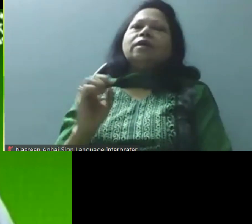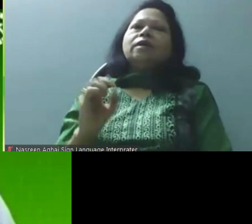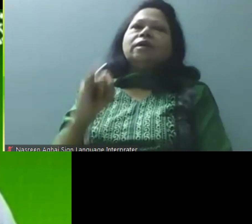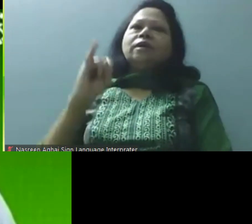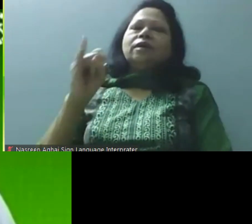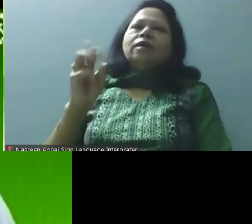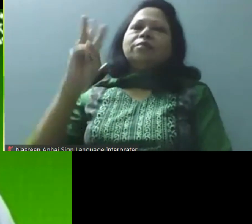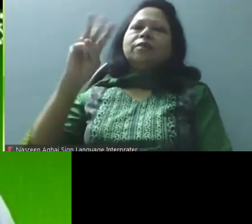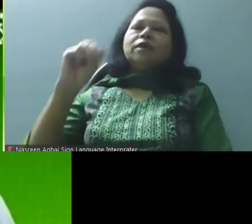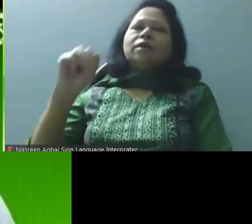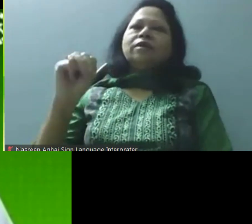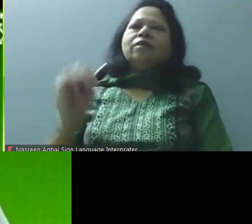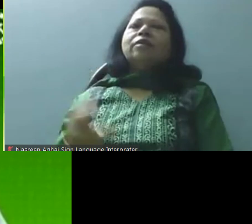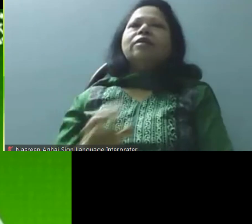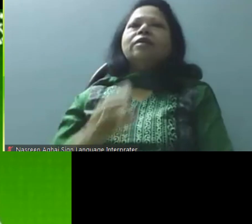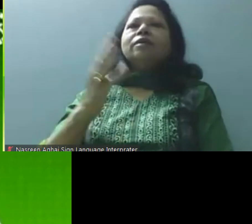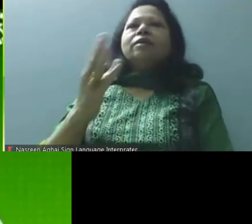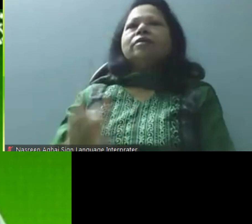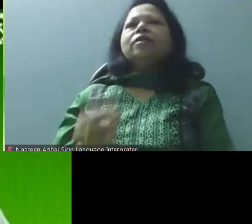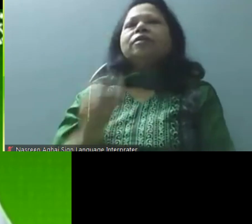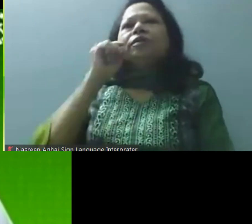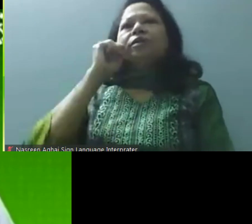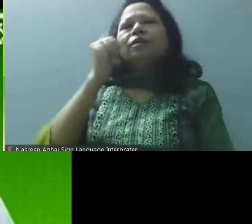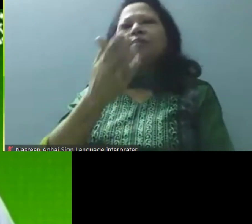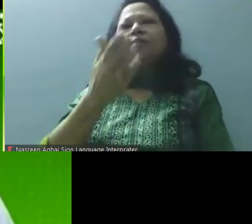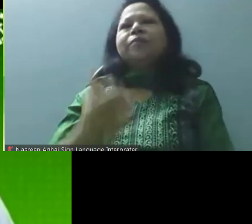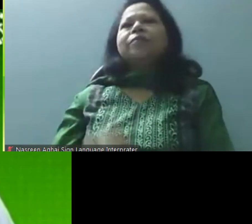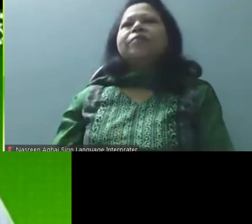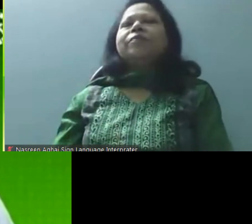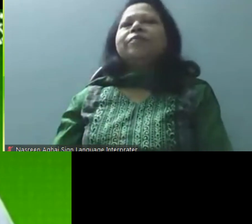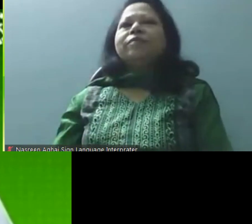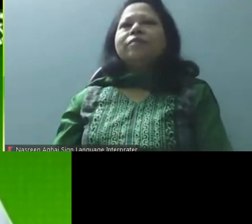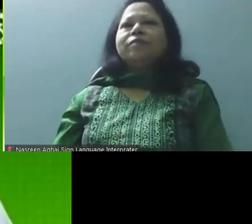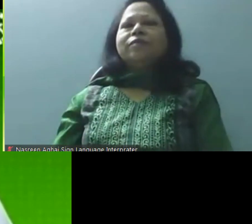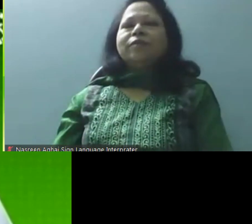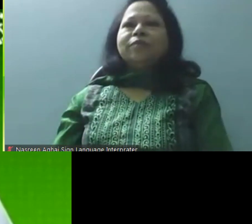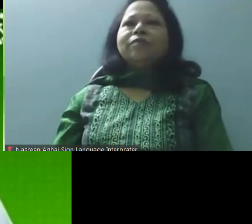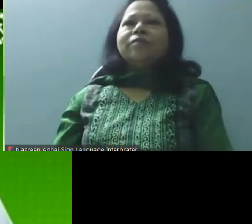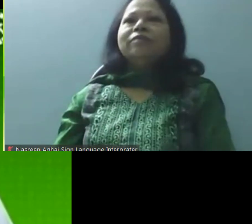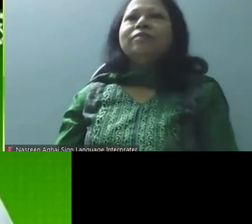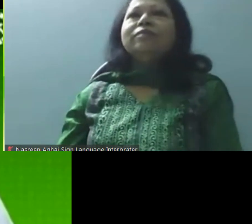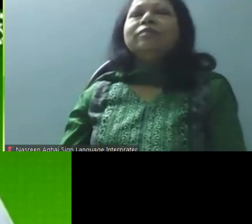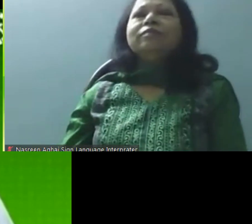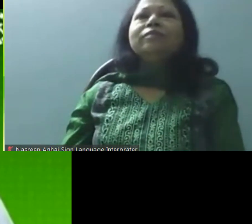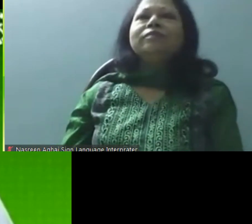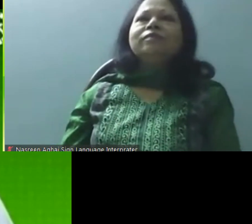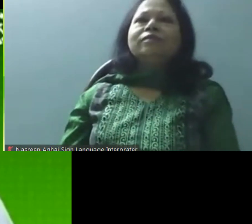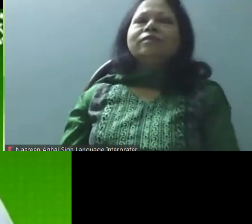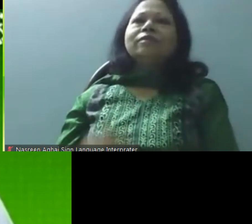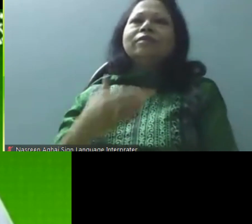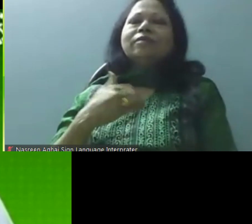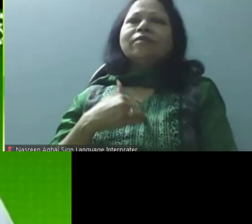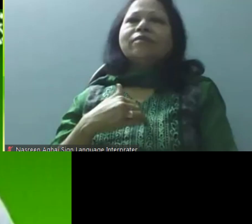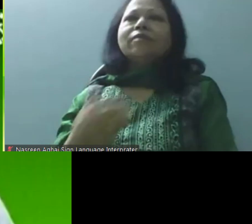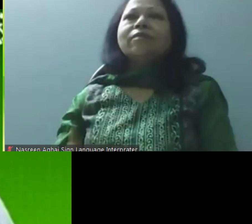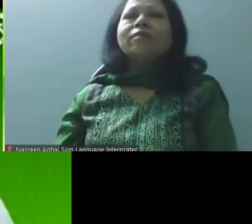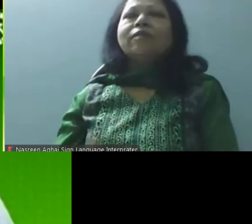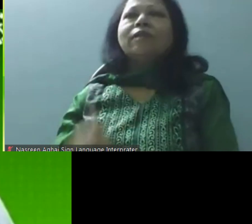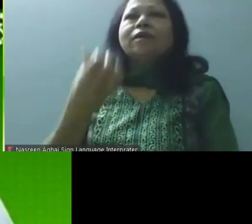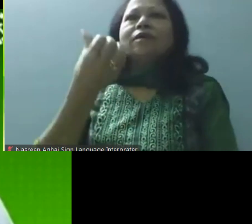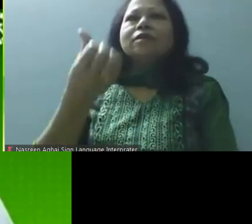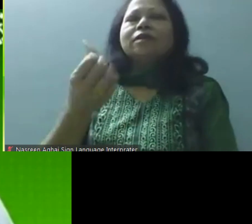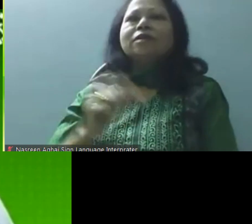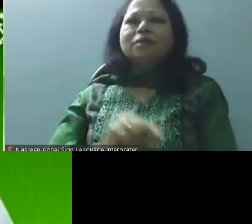the Q&A session from the audience, if any. Thanks, Over Akbar. to you, Professor. By my clock, we only have 6 minutes until